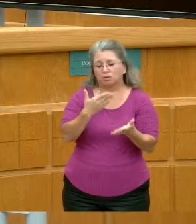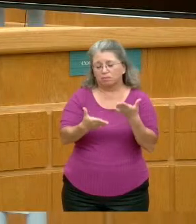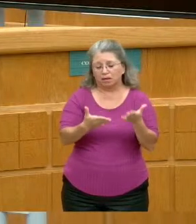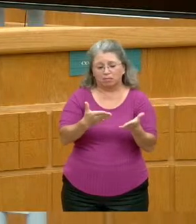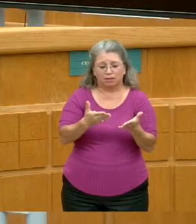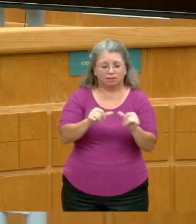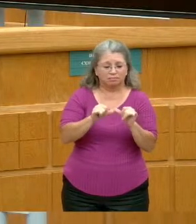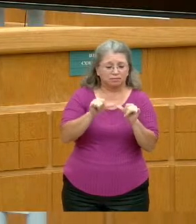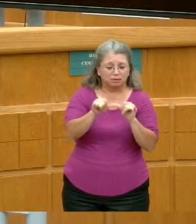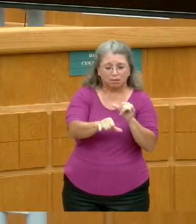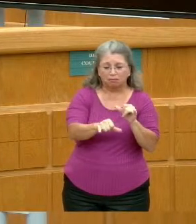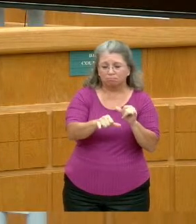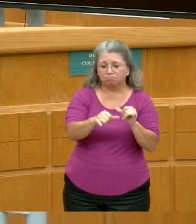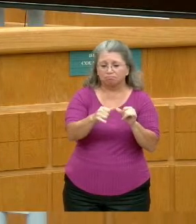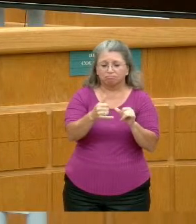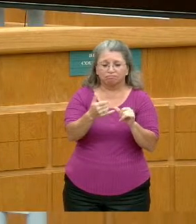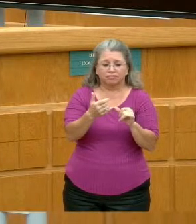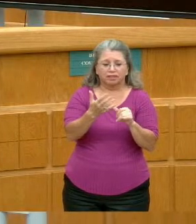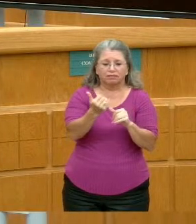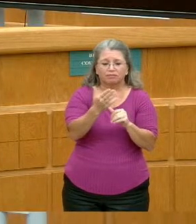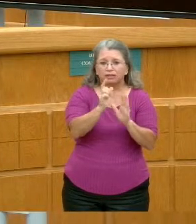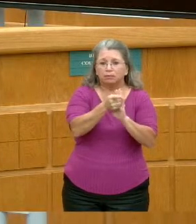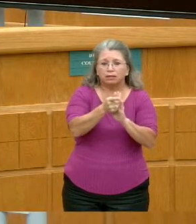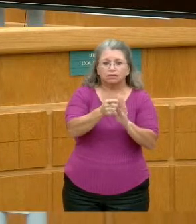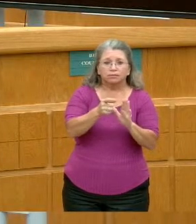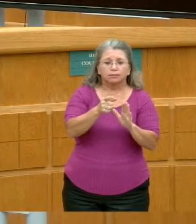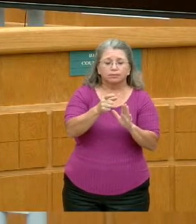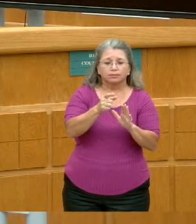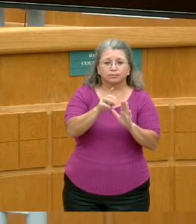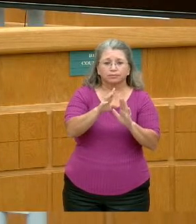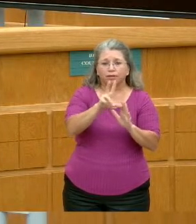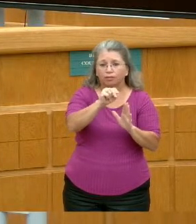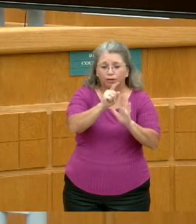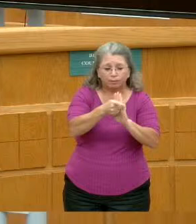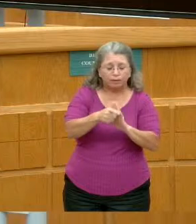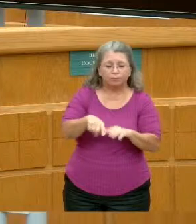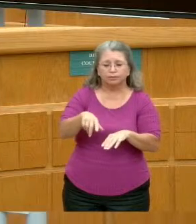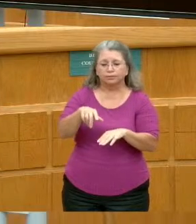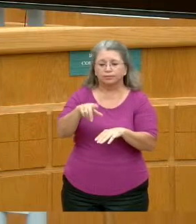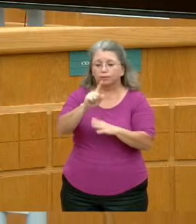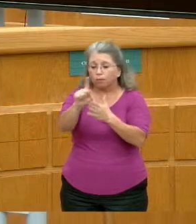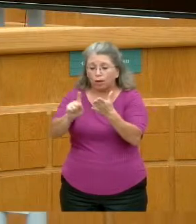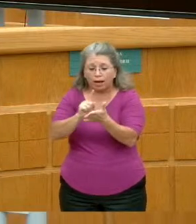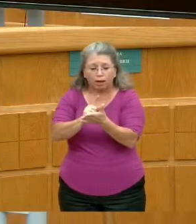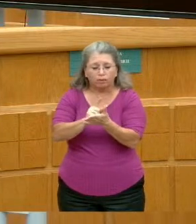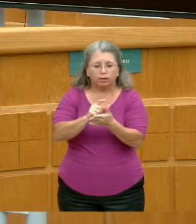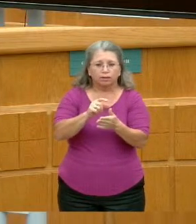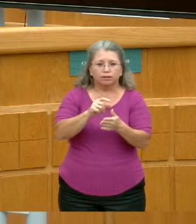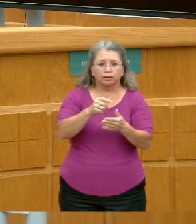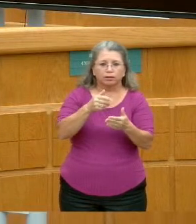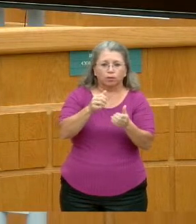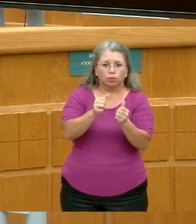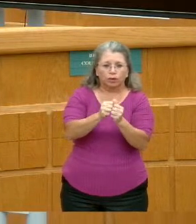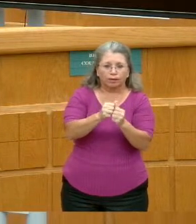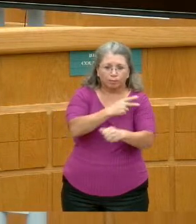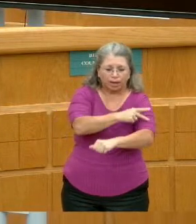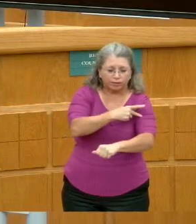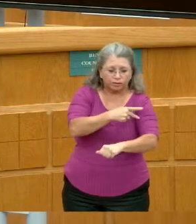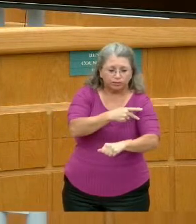bedside with a sick patient. And the nurse was there for 23 hours. Like Dr. Blow